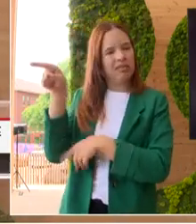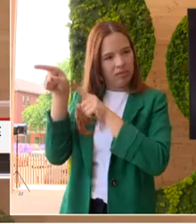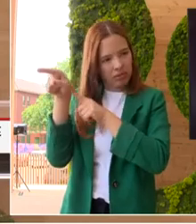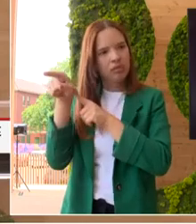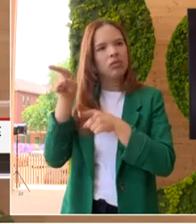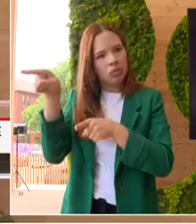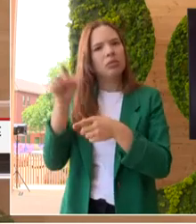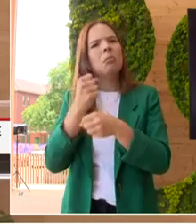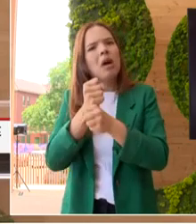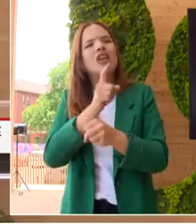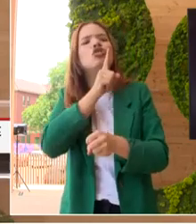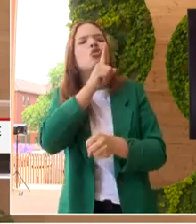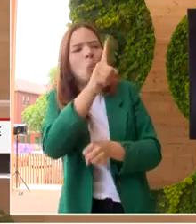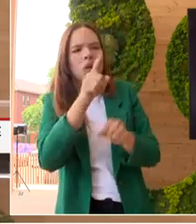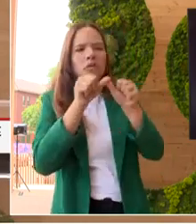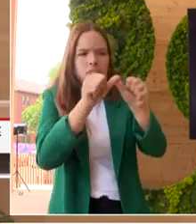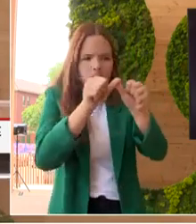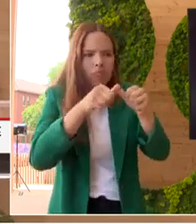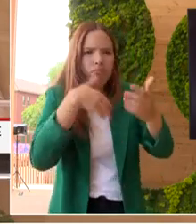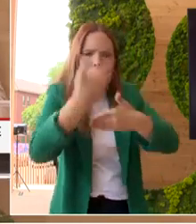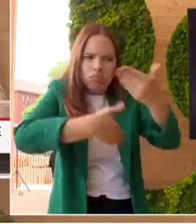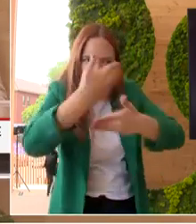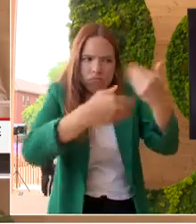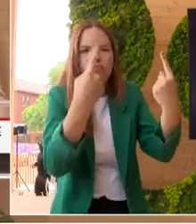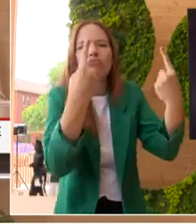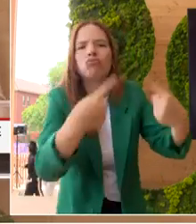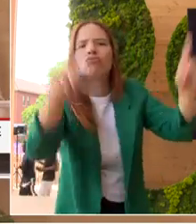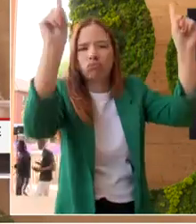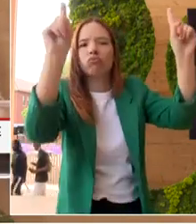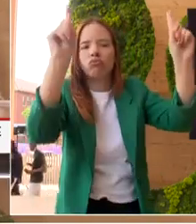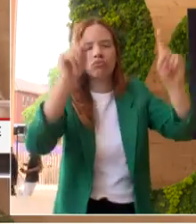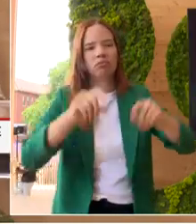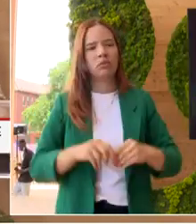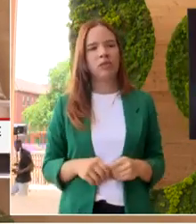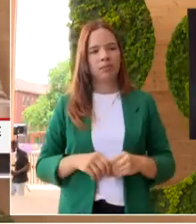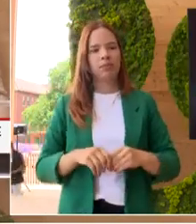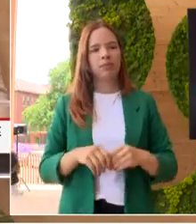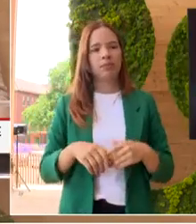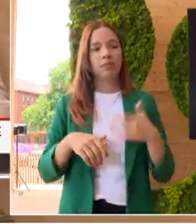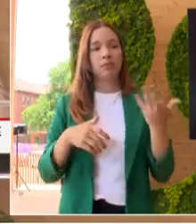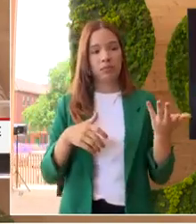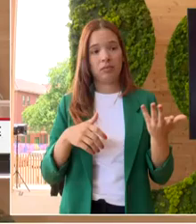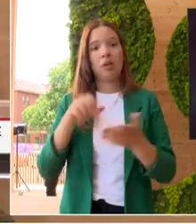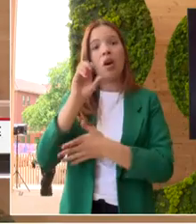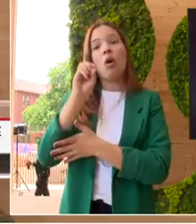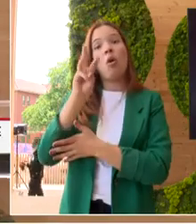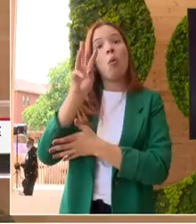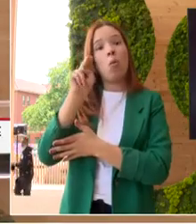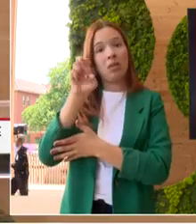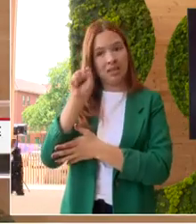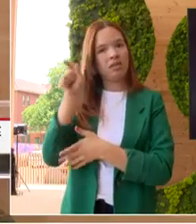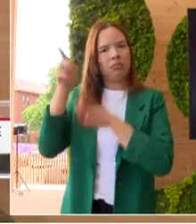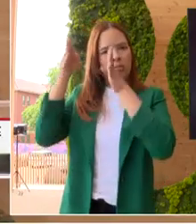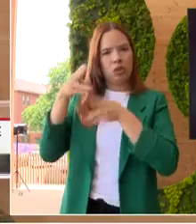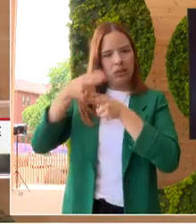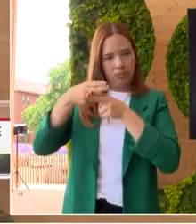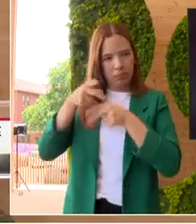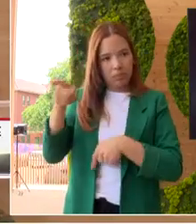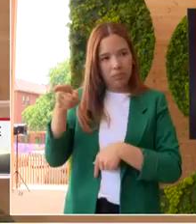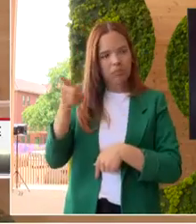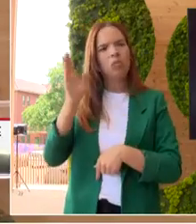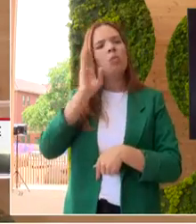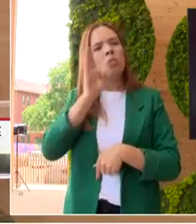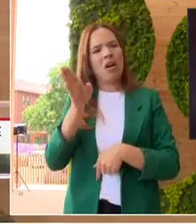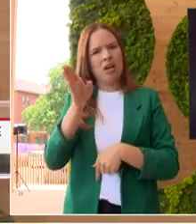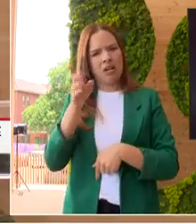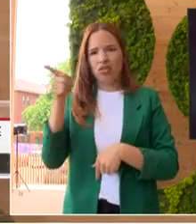are on their pathway to success. Latrina mentioned that we're not done here. We're